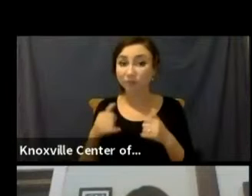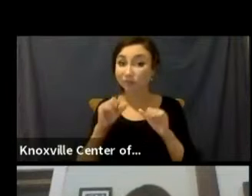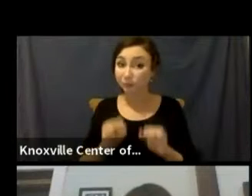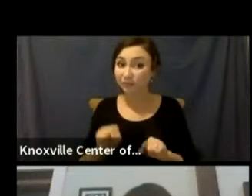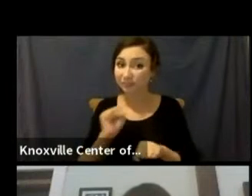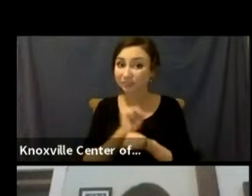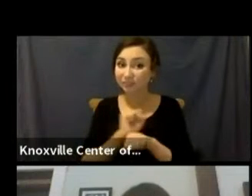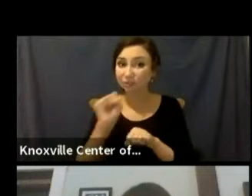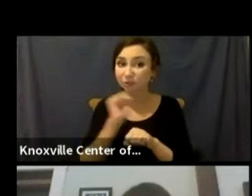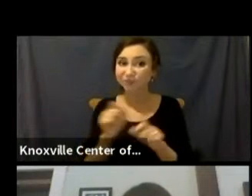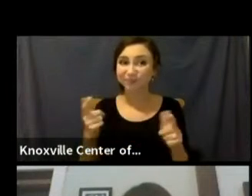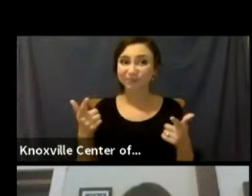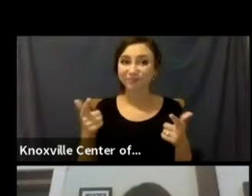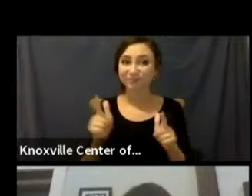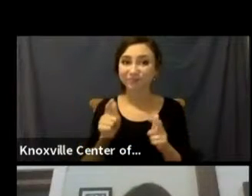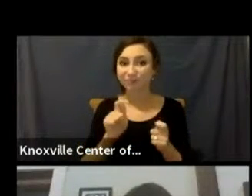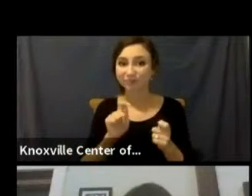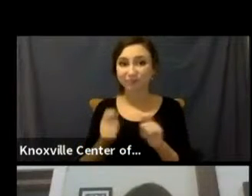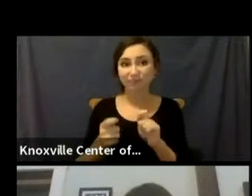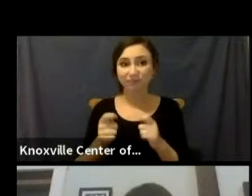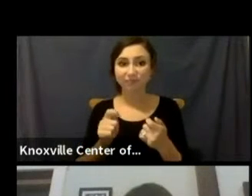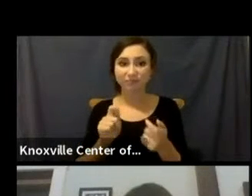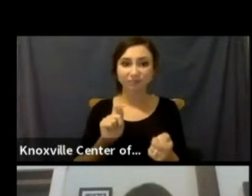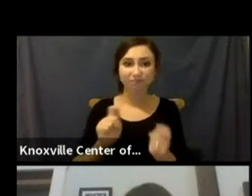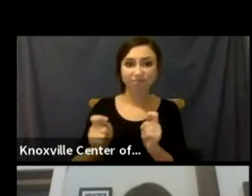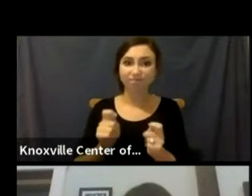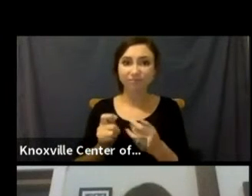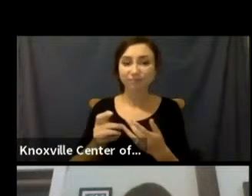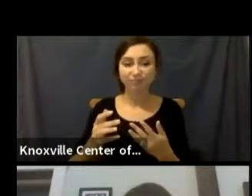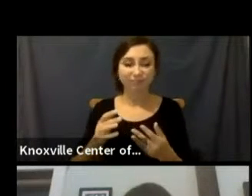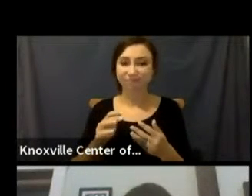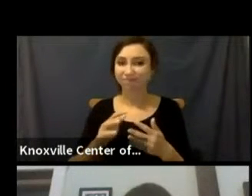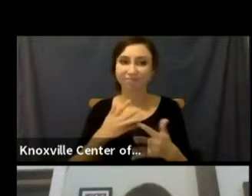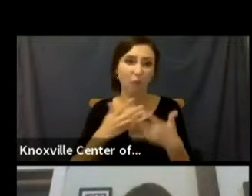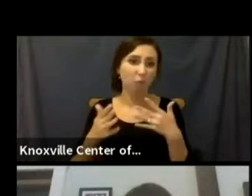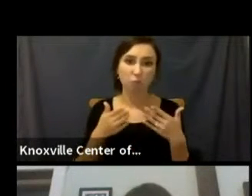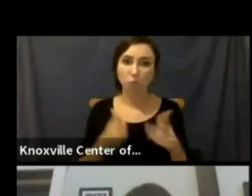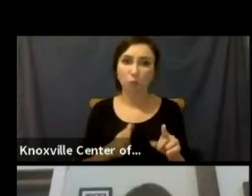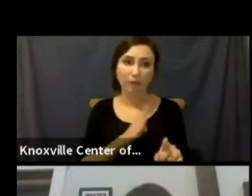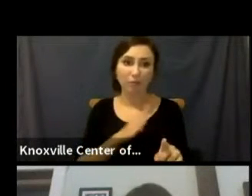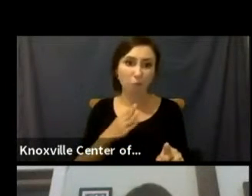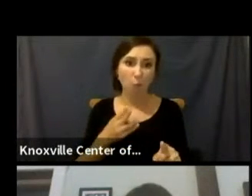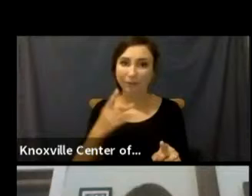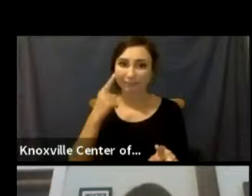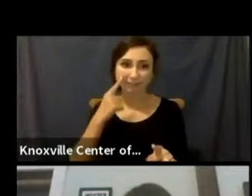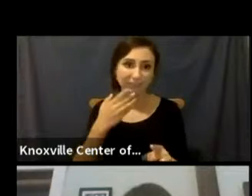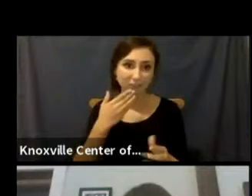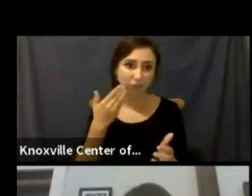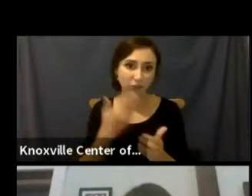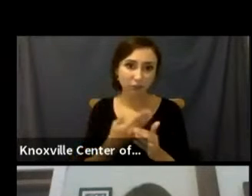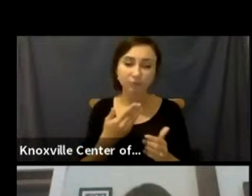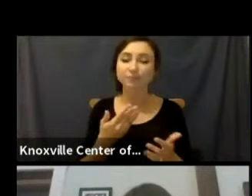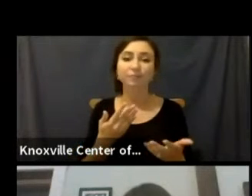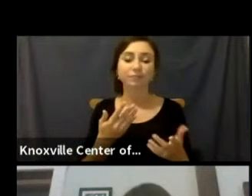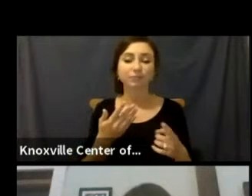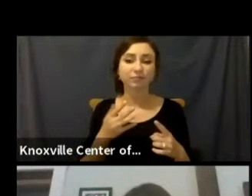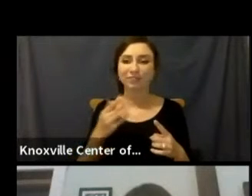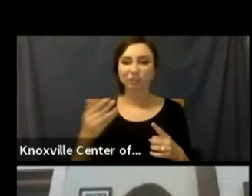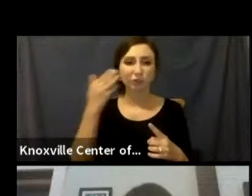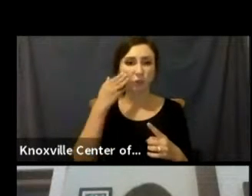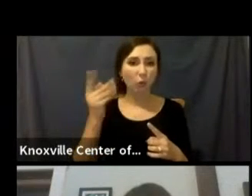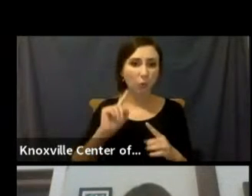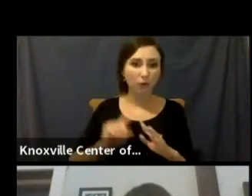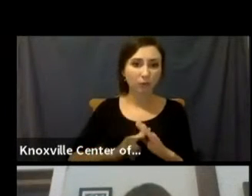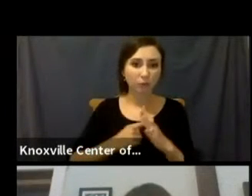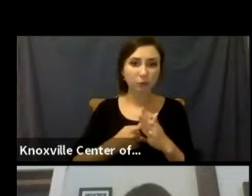trimming this down or adjusting it however that the board would see fit. But just to know where we're starting